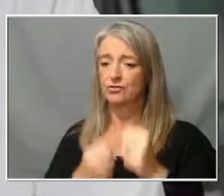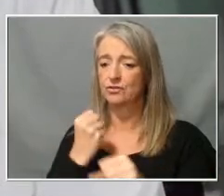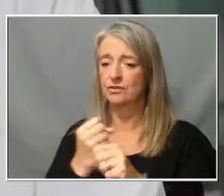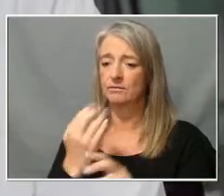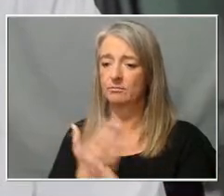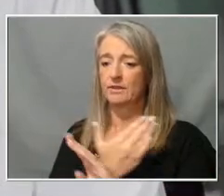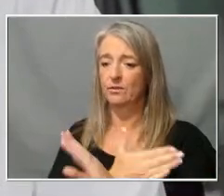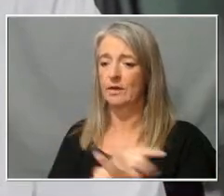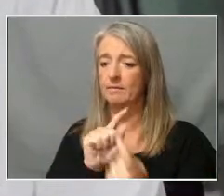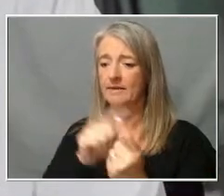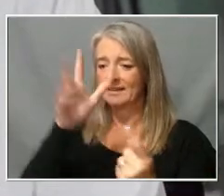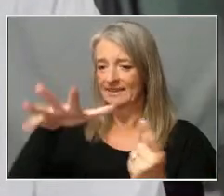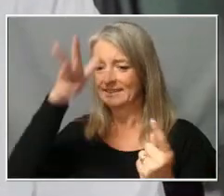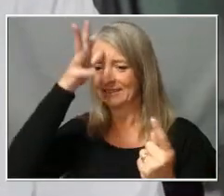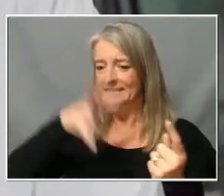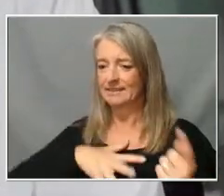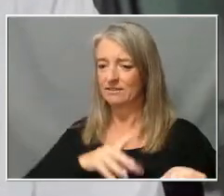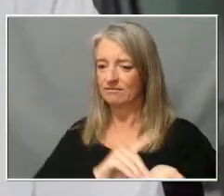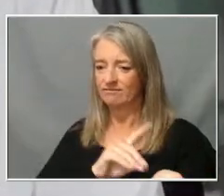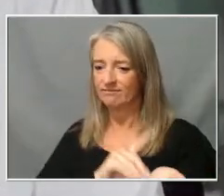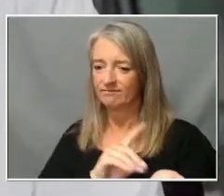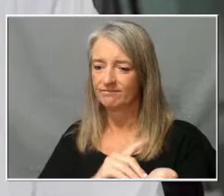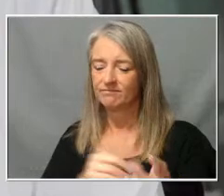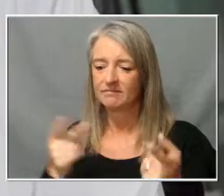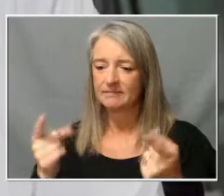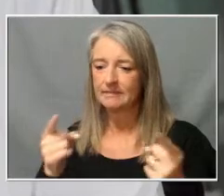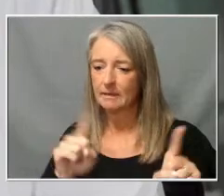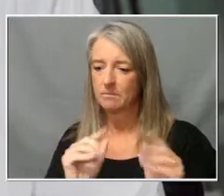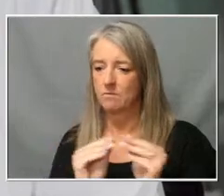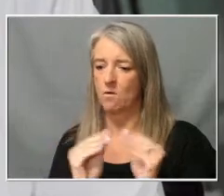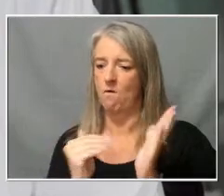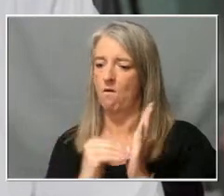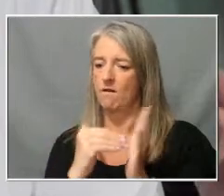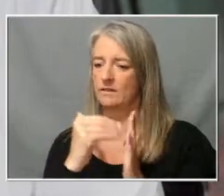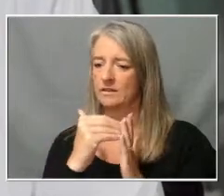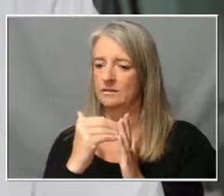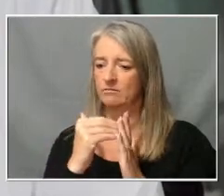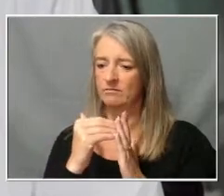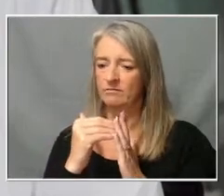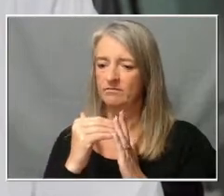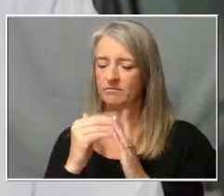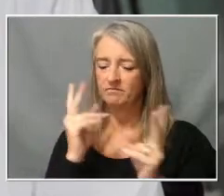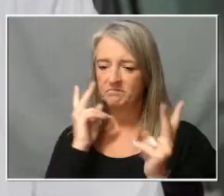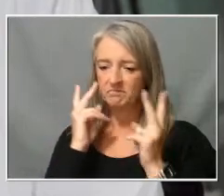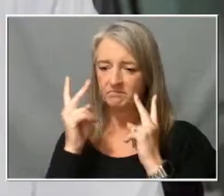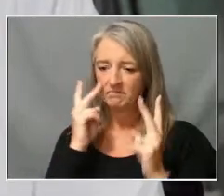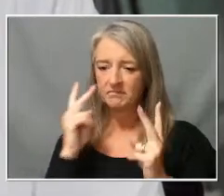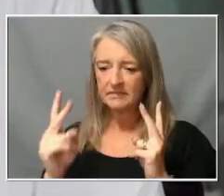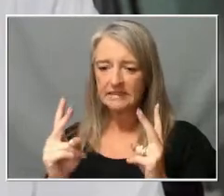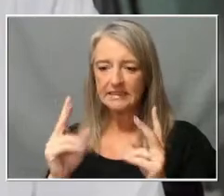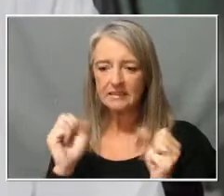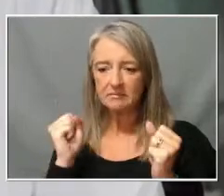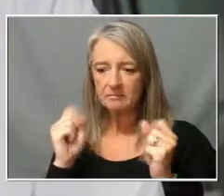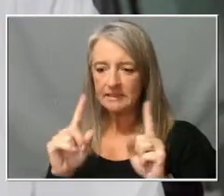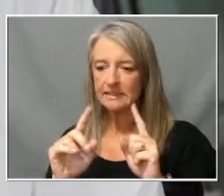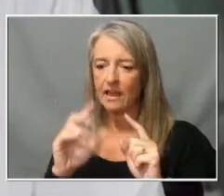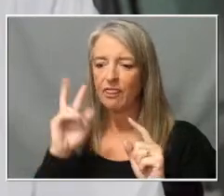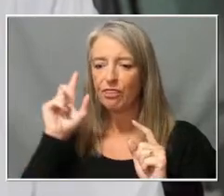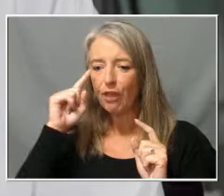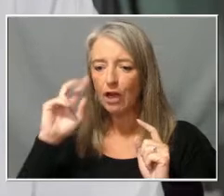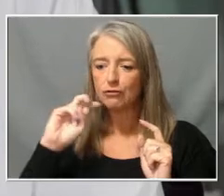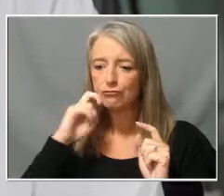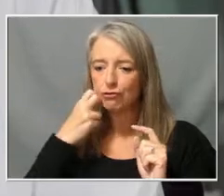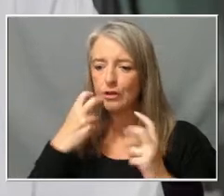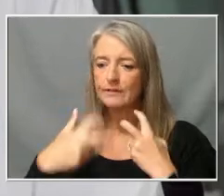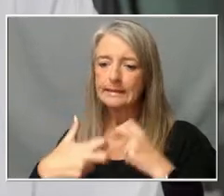guy, it just was happening more often. And so I was seeing an acupuncturist. Everybody thought it was nerve damage. So, and then